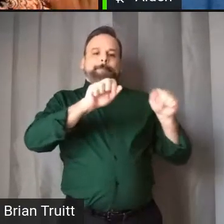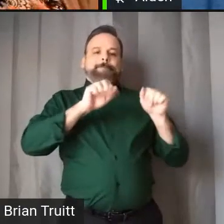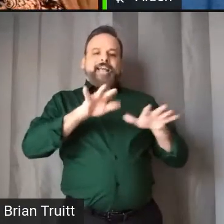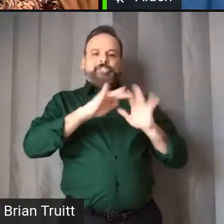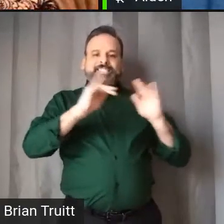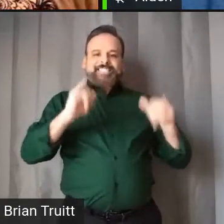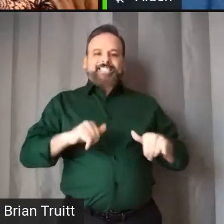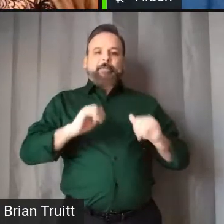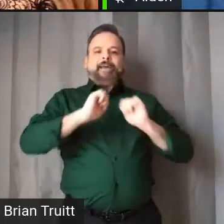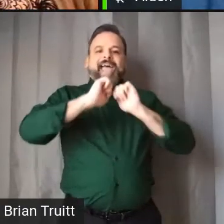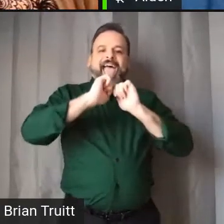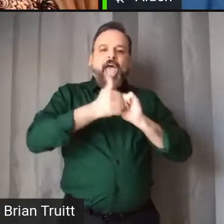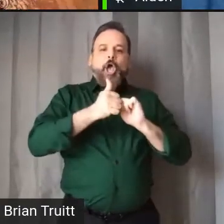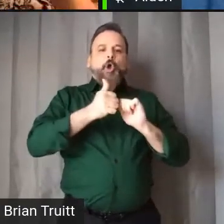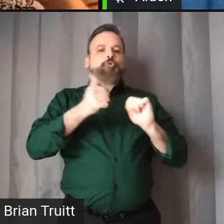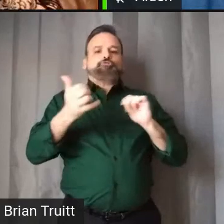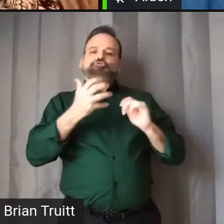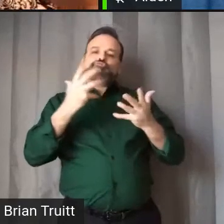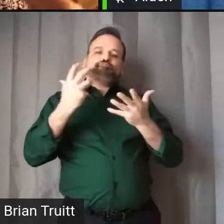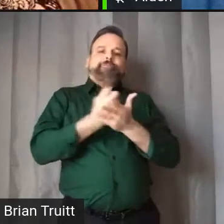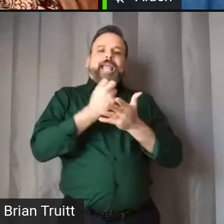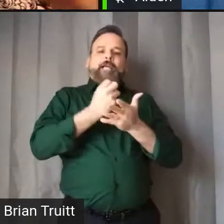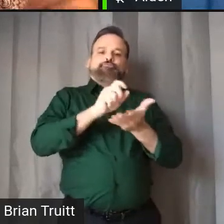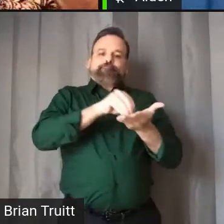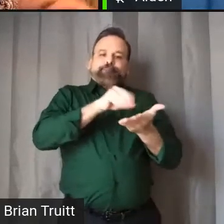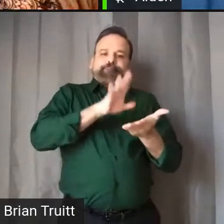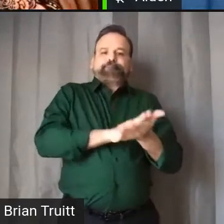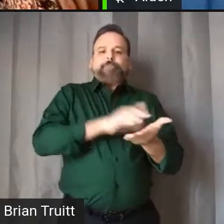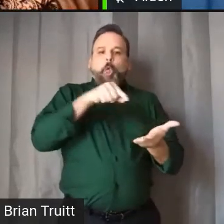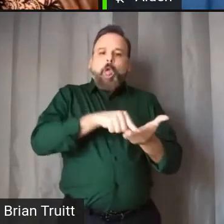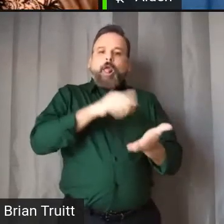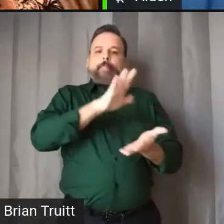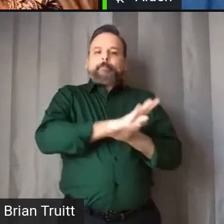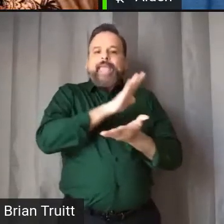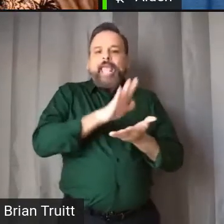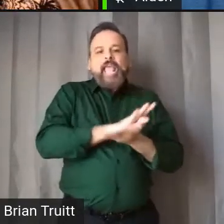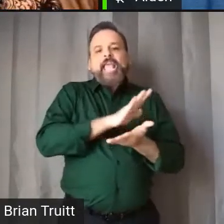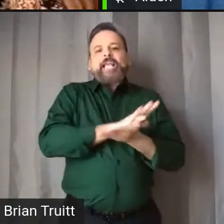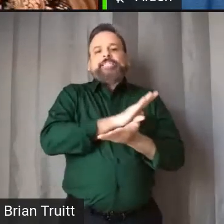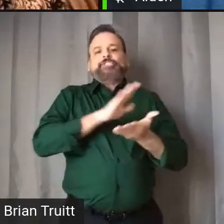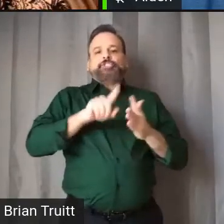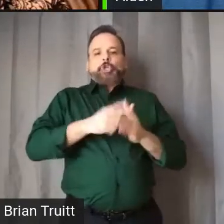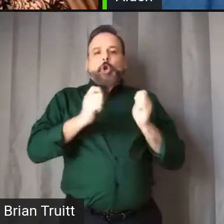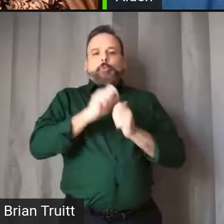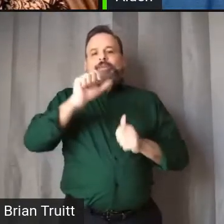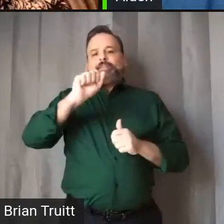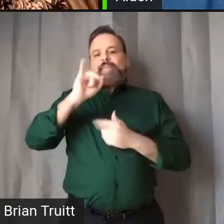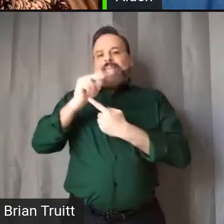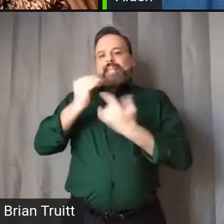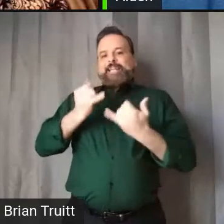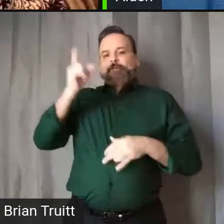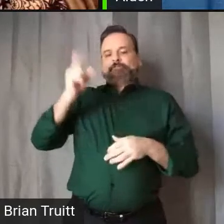actually capturing that, you know, in sort of just a text-based on the page way? I'm gonna start with Aiden this time, I think.